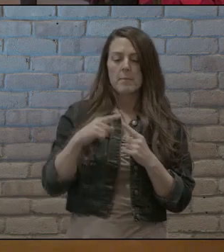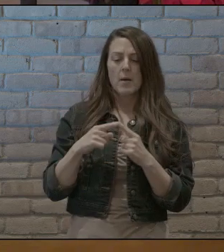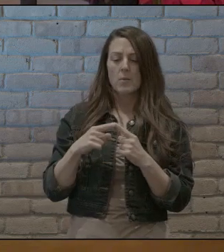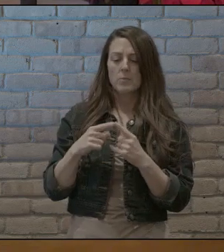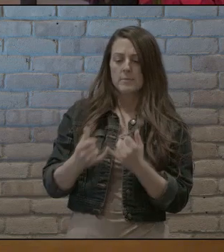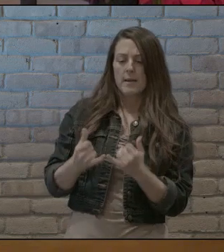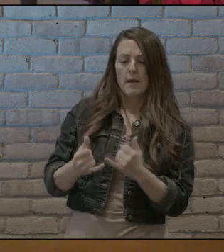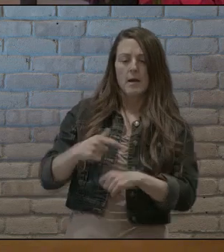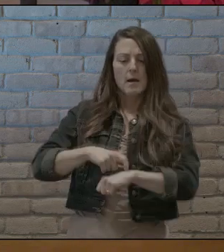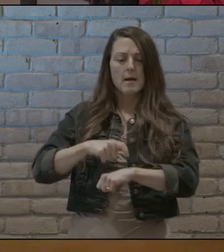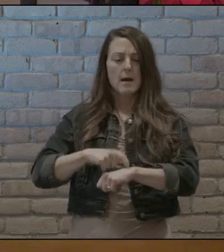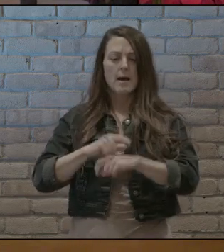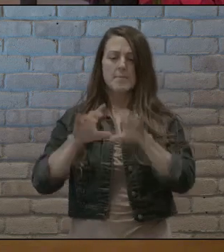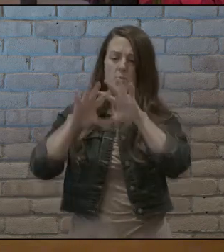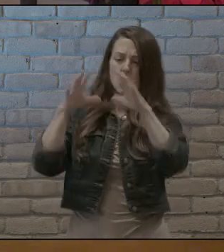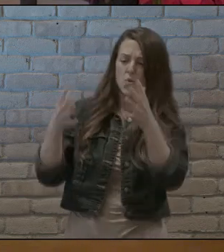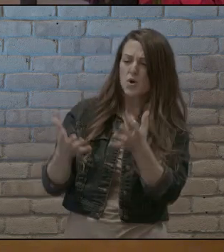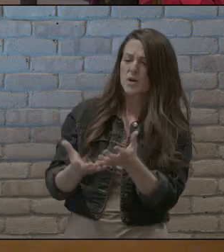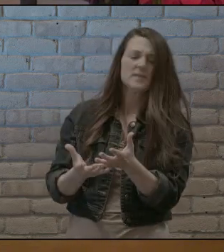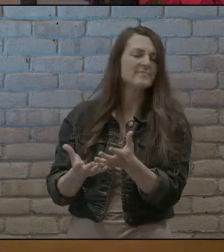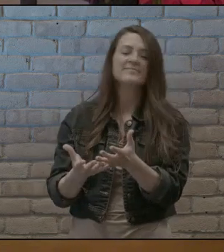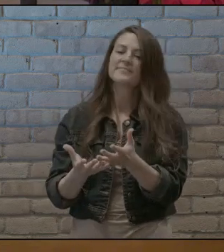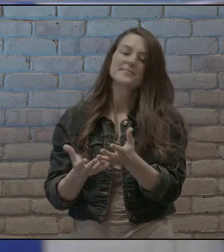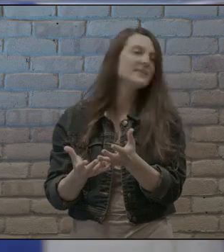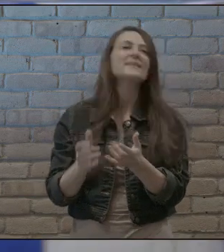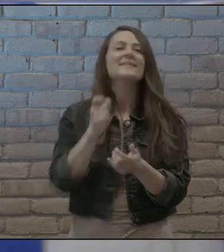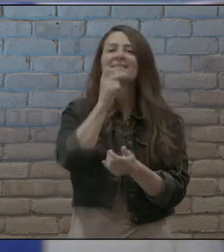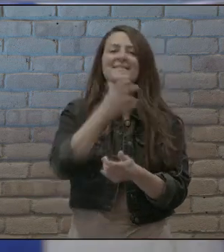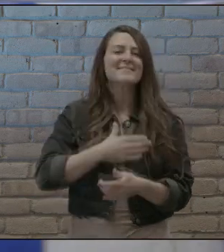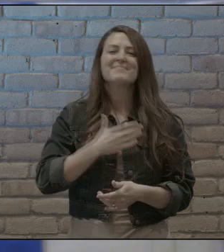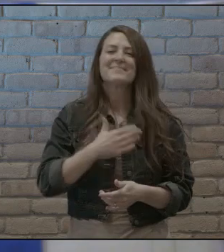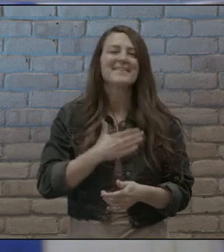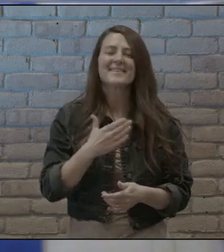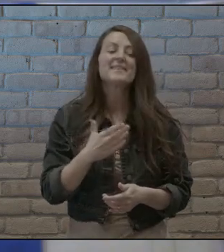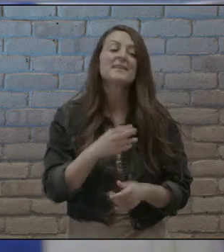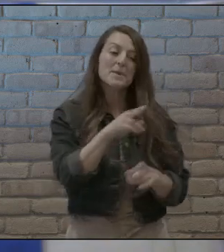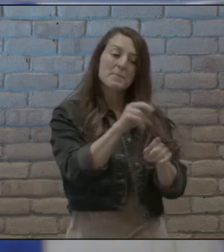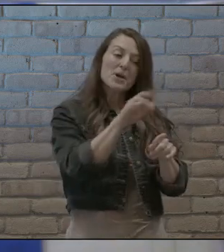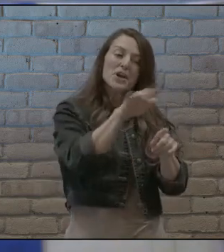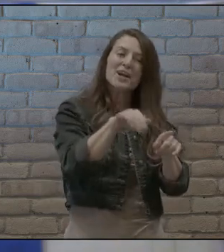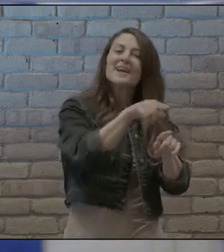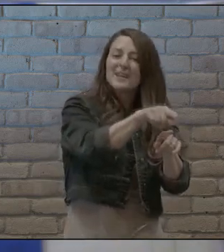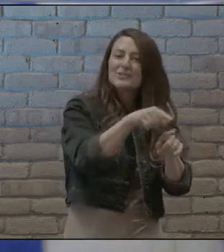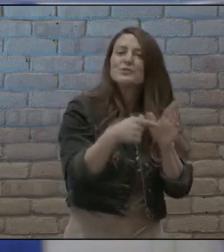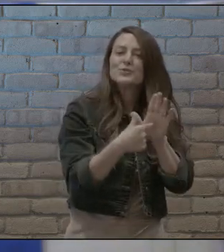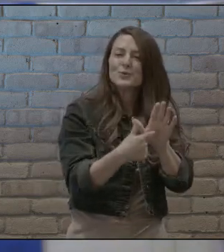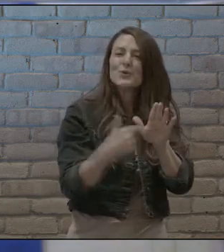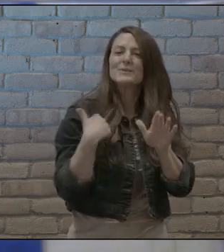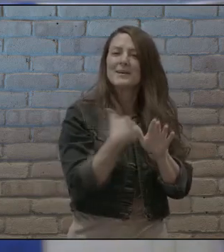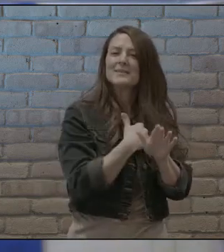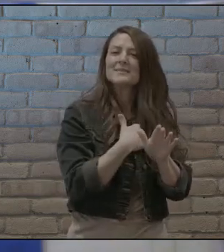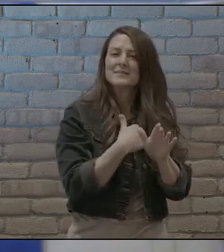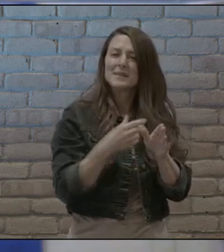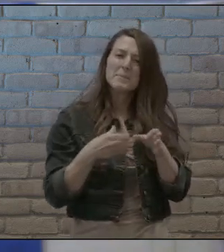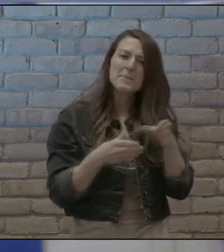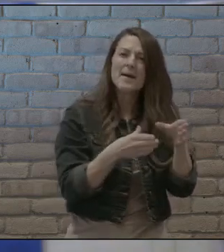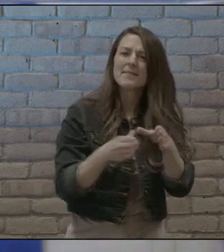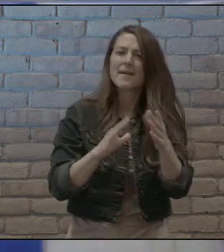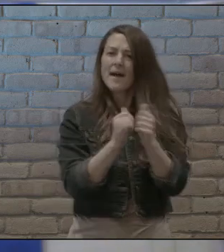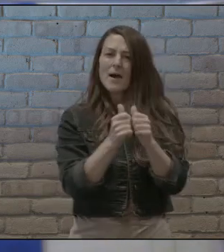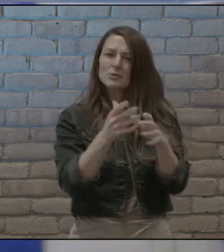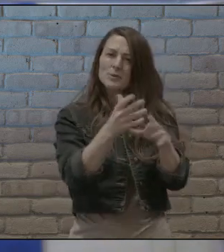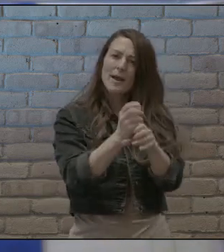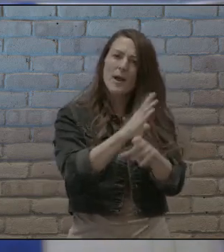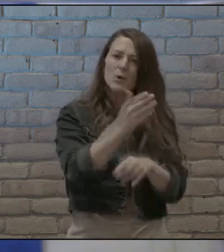this world where it seems to be anything but Mary, she shows us the path to a good attitude. And it's